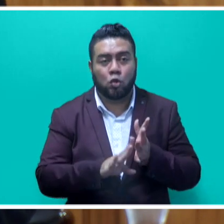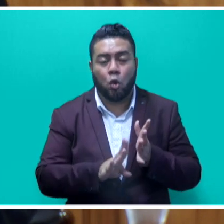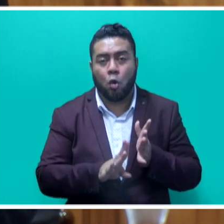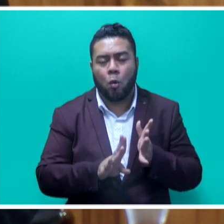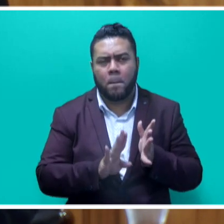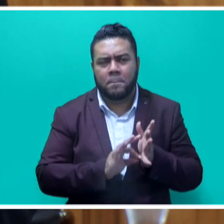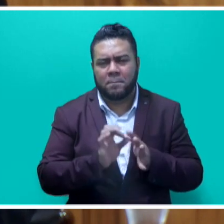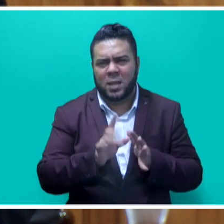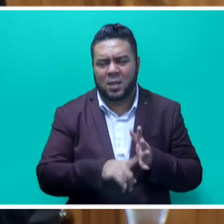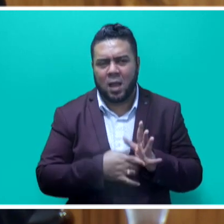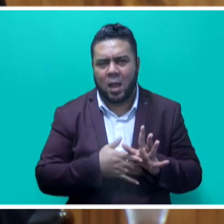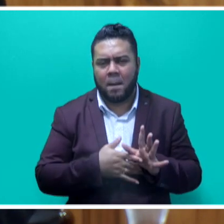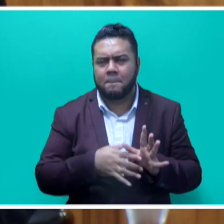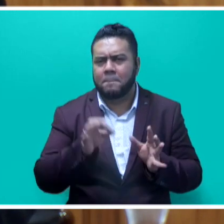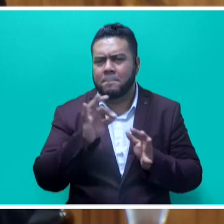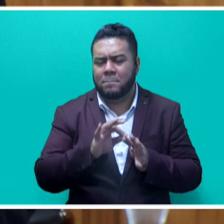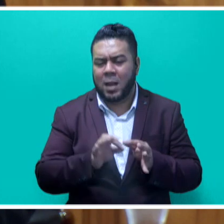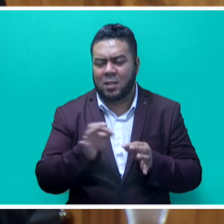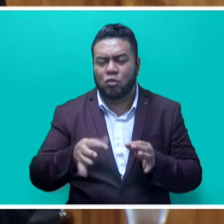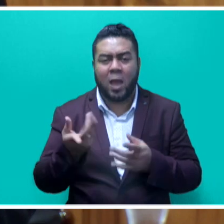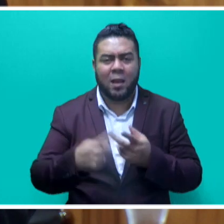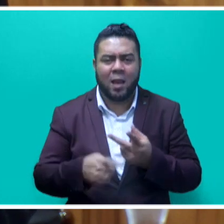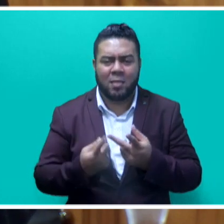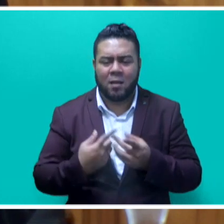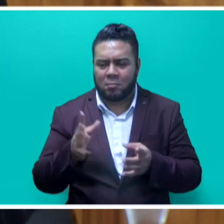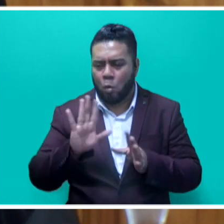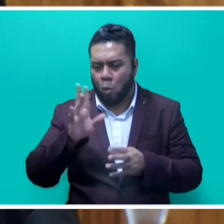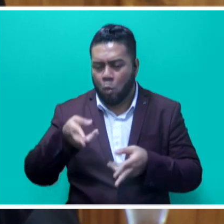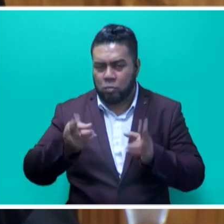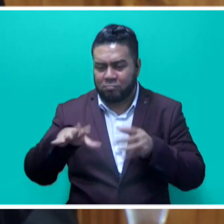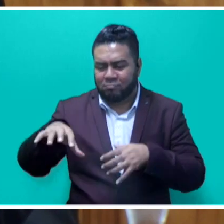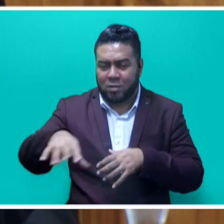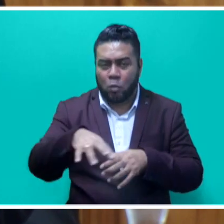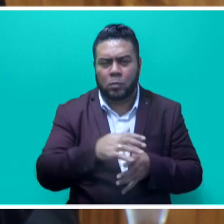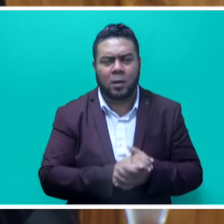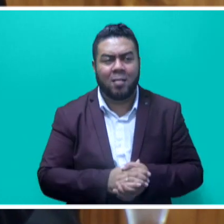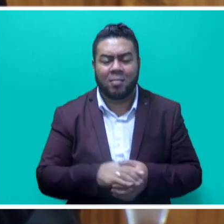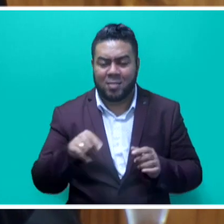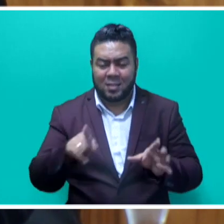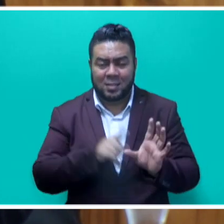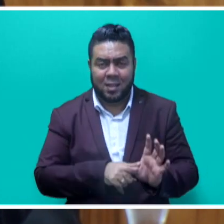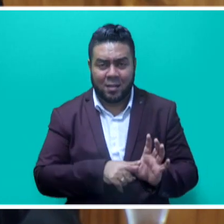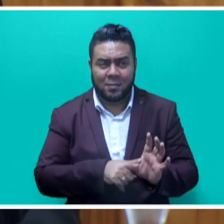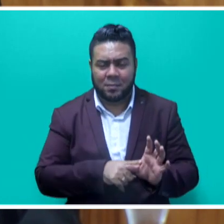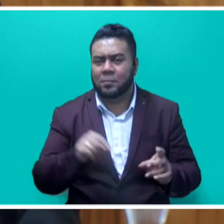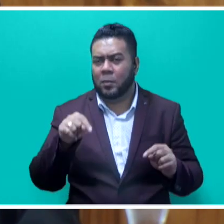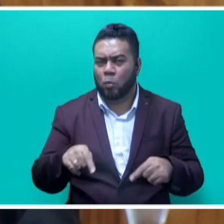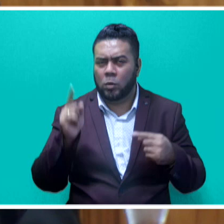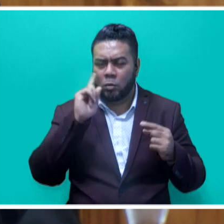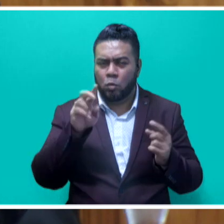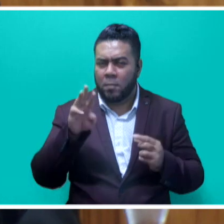Marriott. So there's a lot of excitement. Mr. Speaker, sir, this year, we're looking up